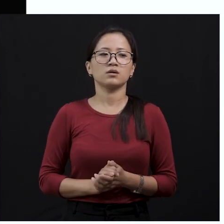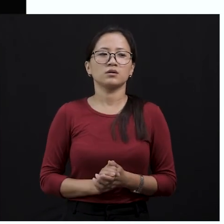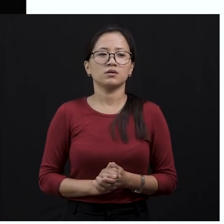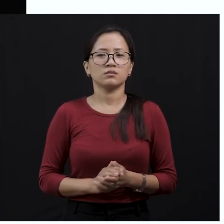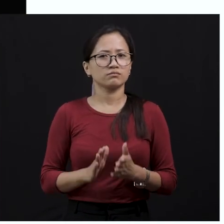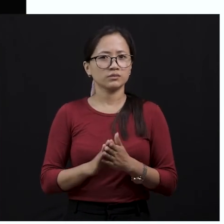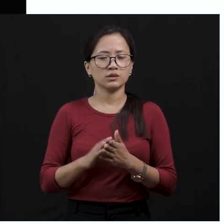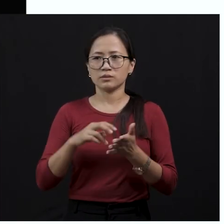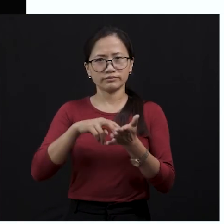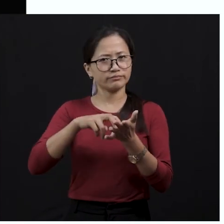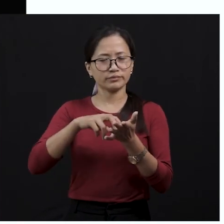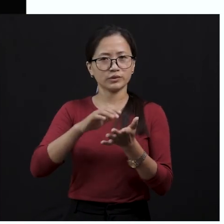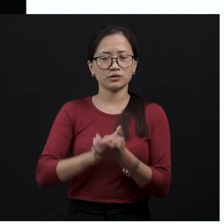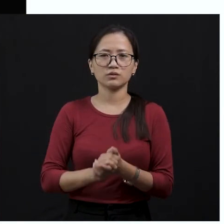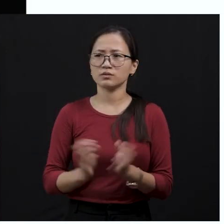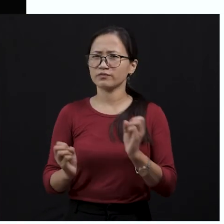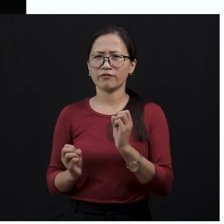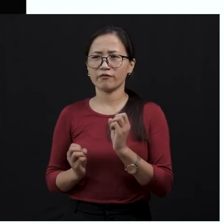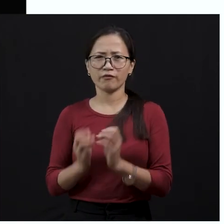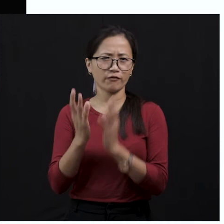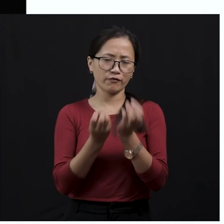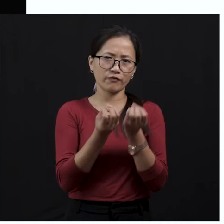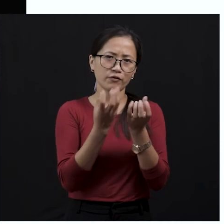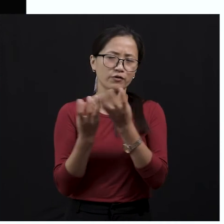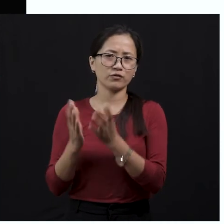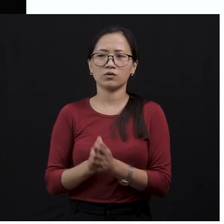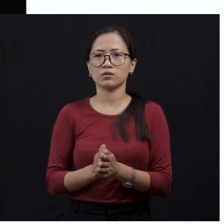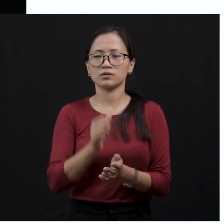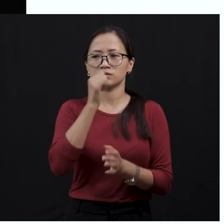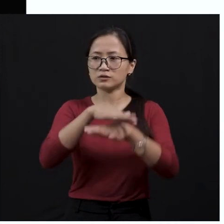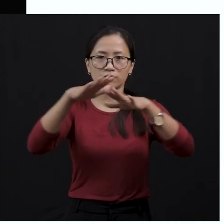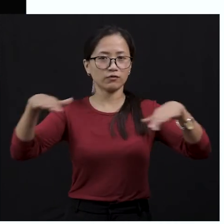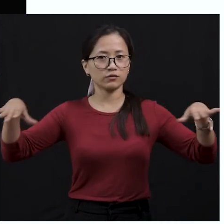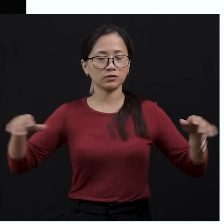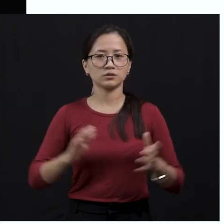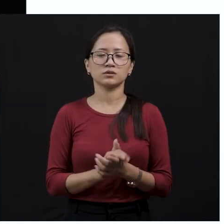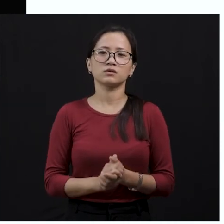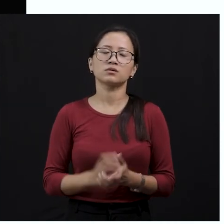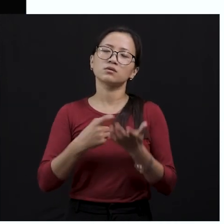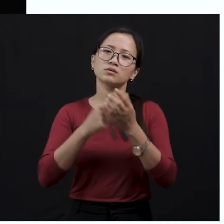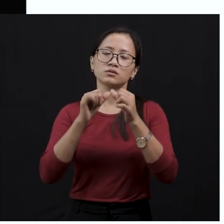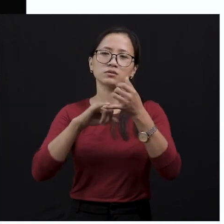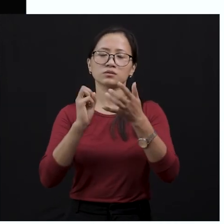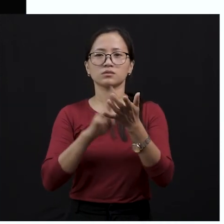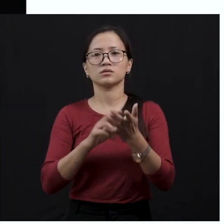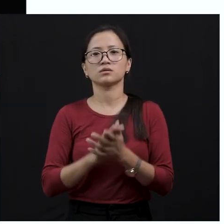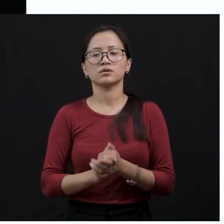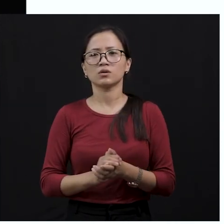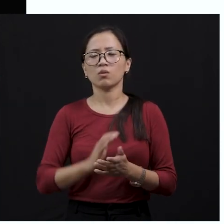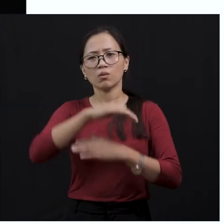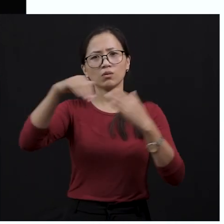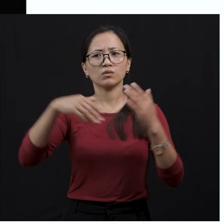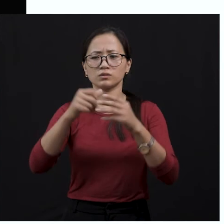was earthquake, maybe there was fire, maybe there was flood, okay? So because of this reason, maybe the